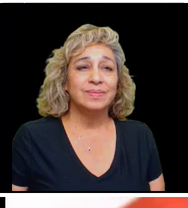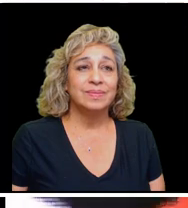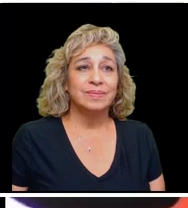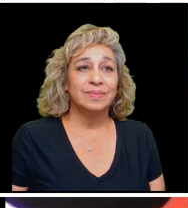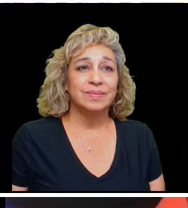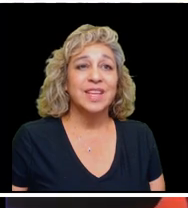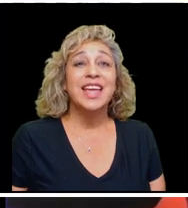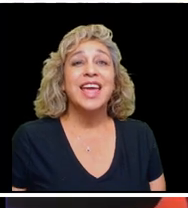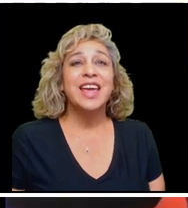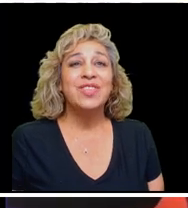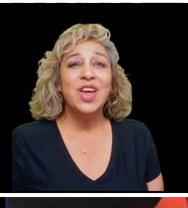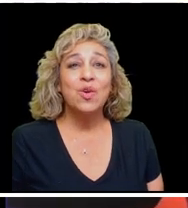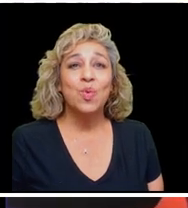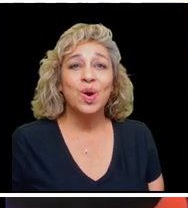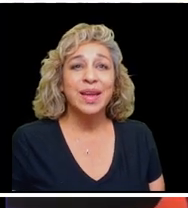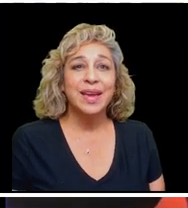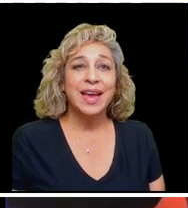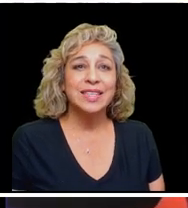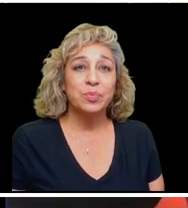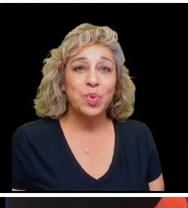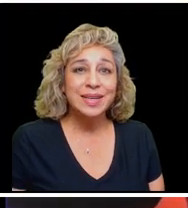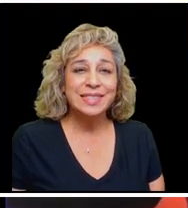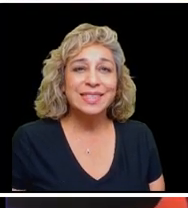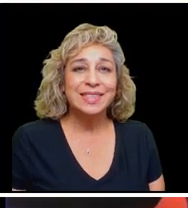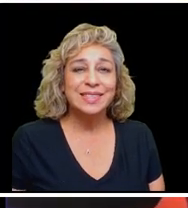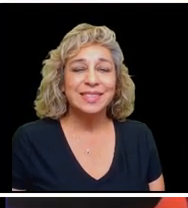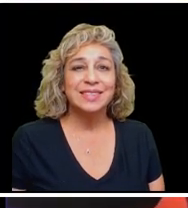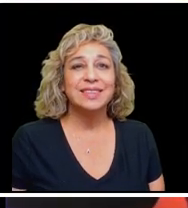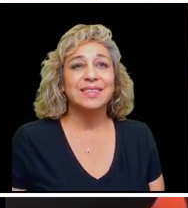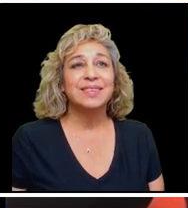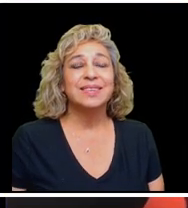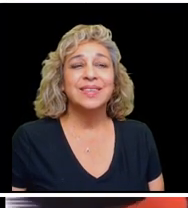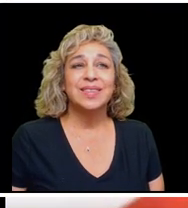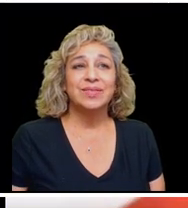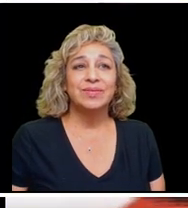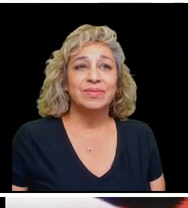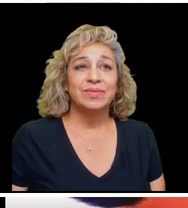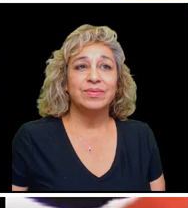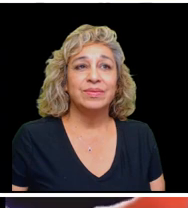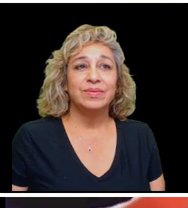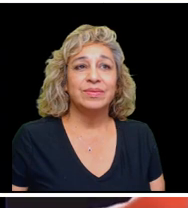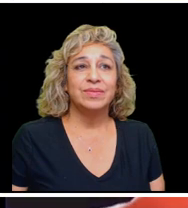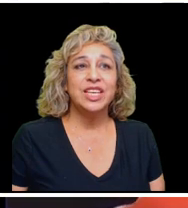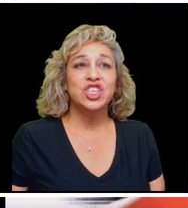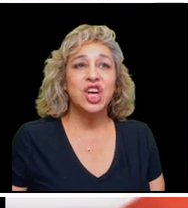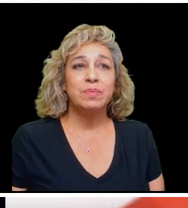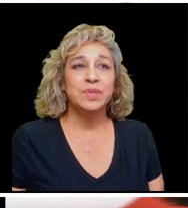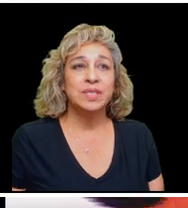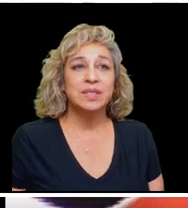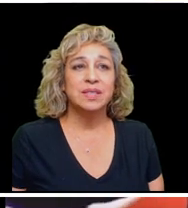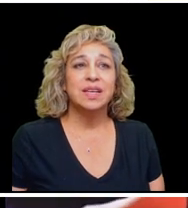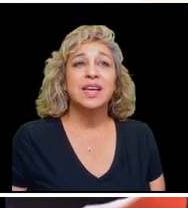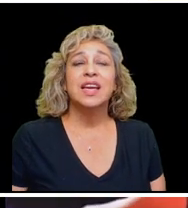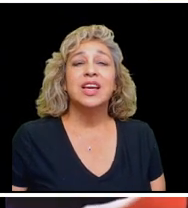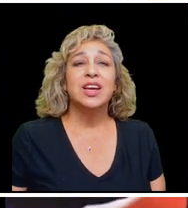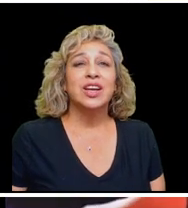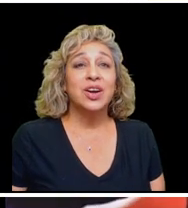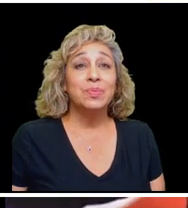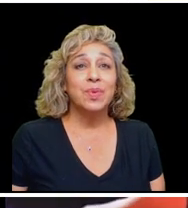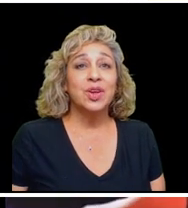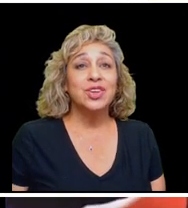and they are working as apprentices in shops